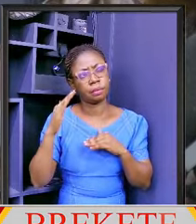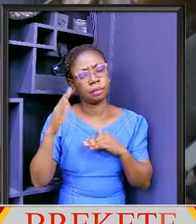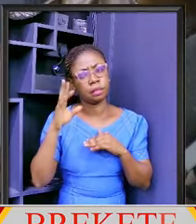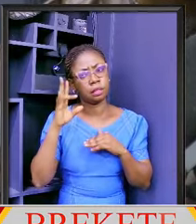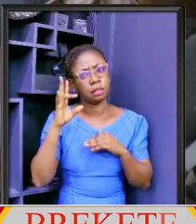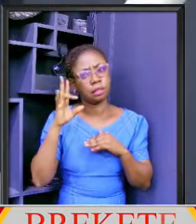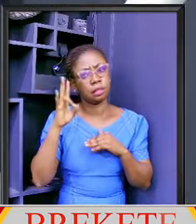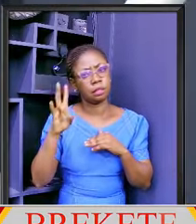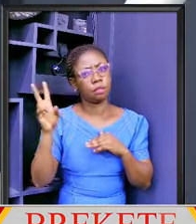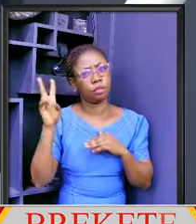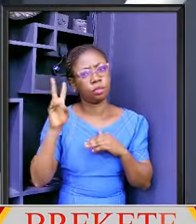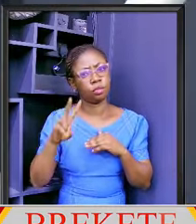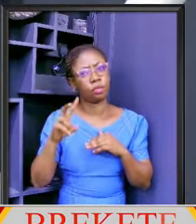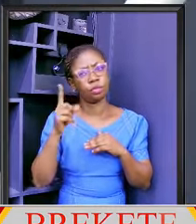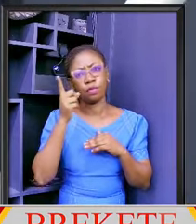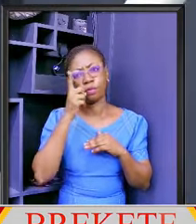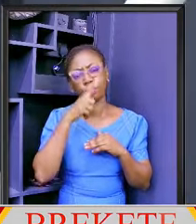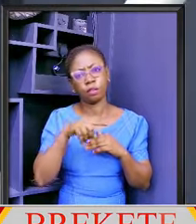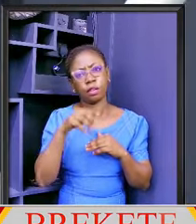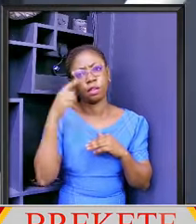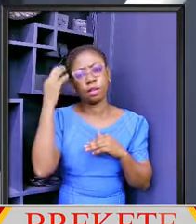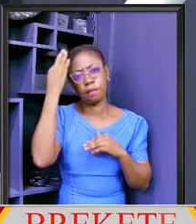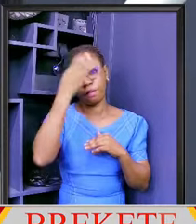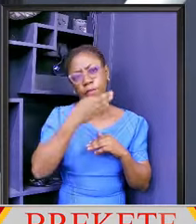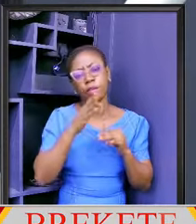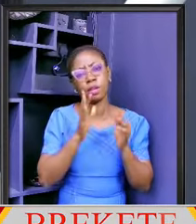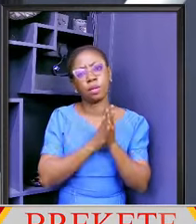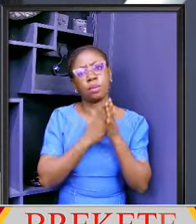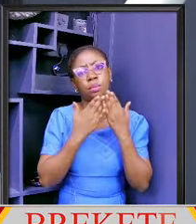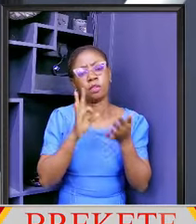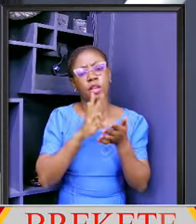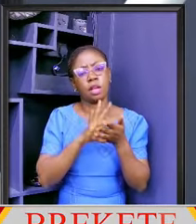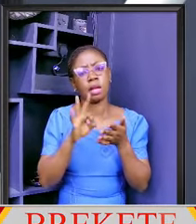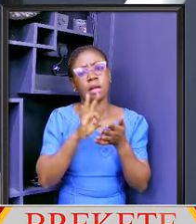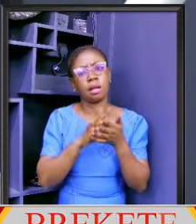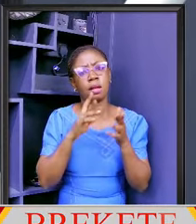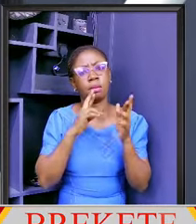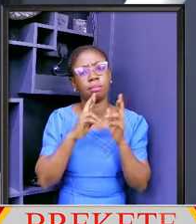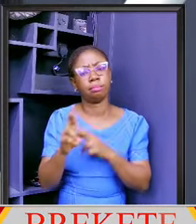over 72 fake Facebook accounts bearing Brekete family.